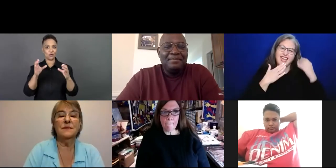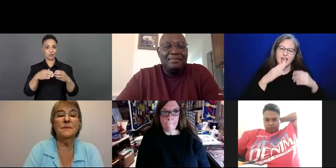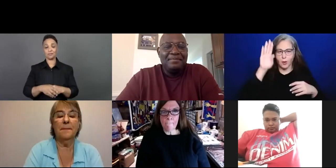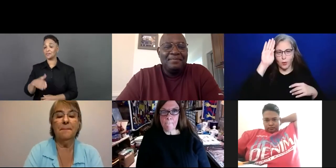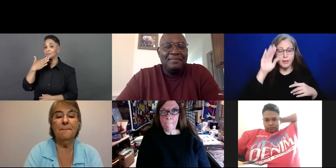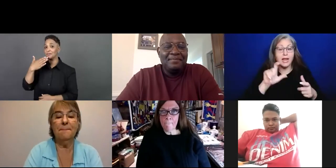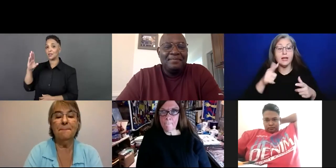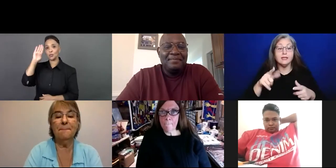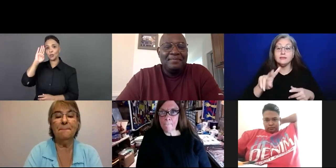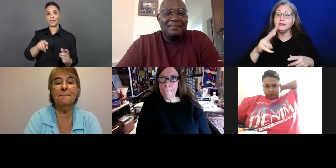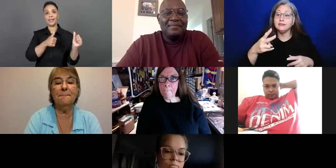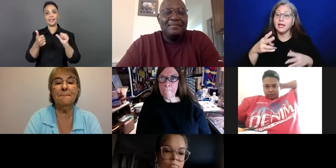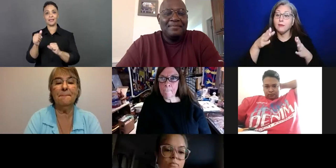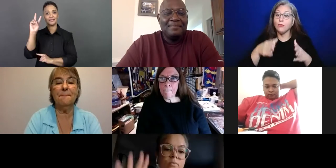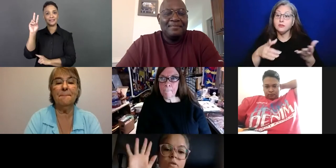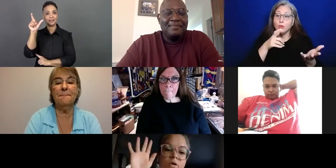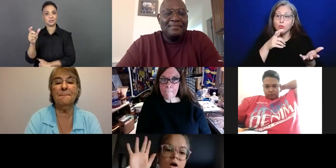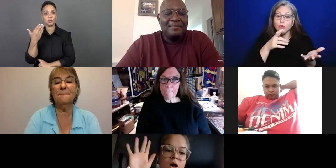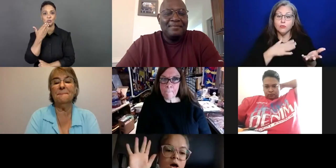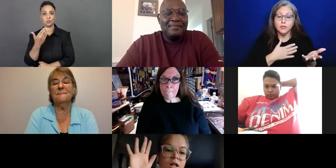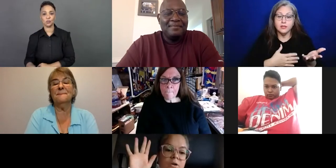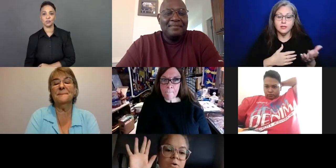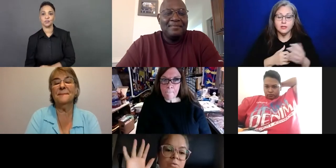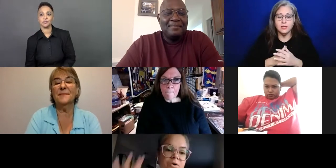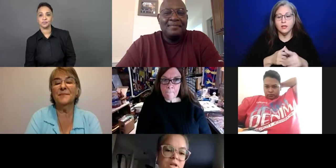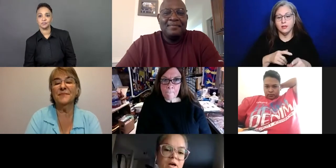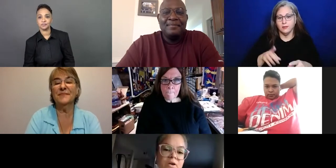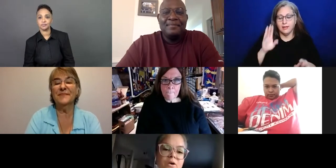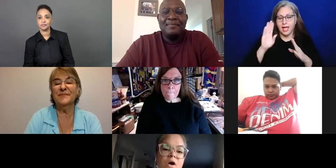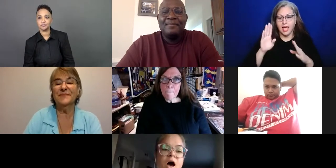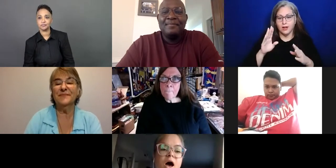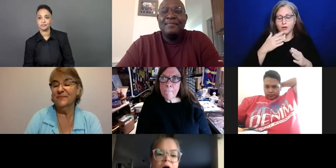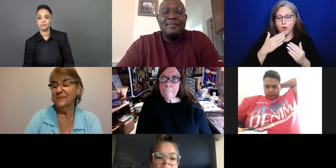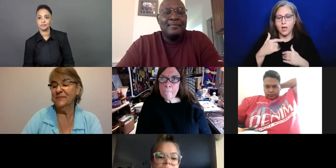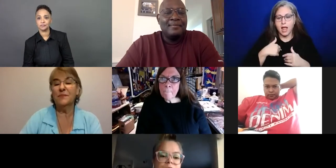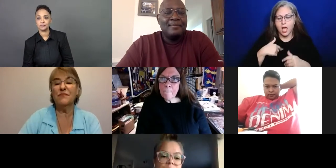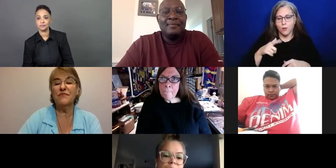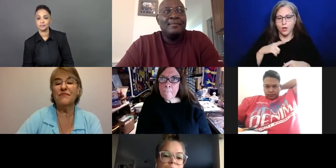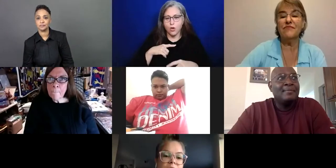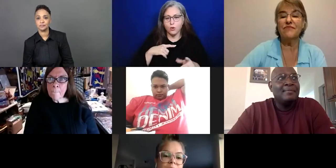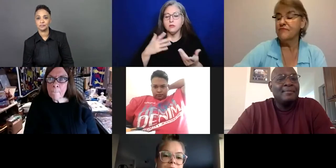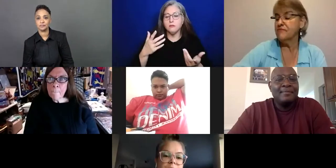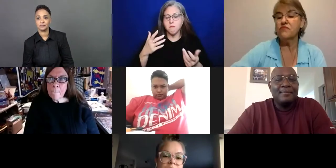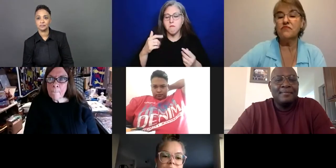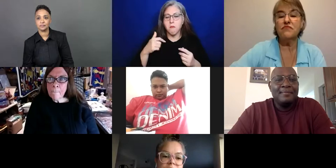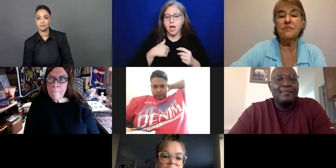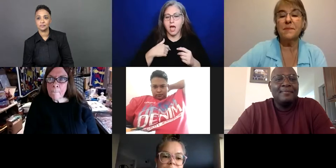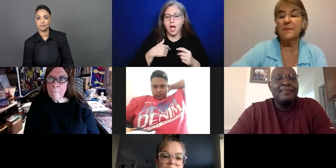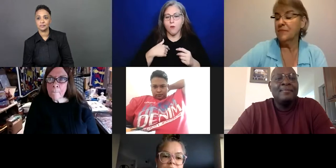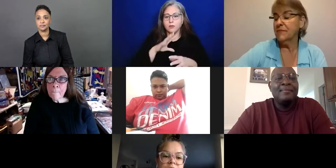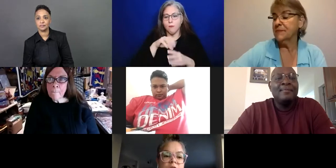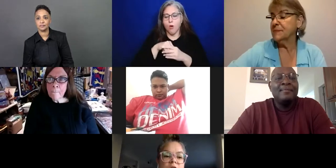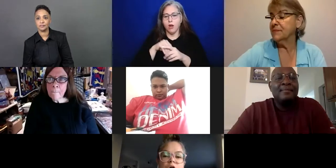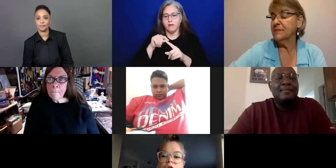to the second person? Hello, good morning, I'll go. So I was part of